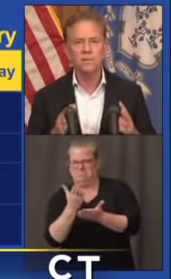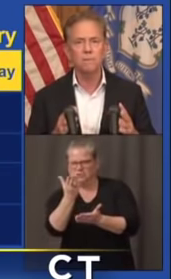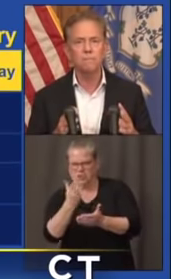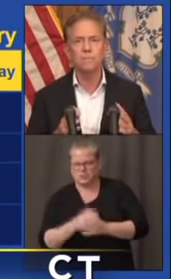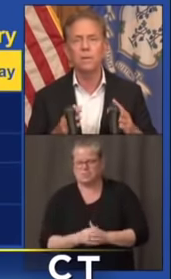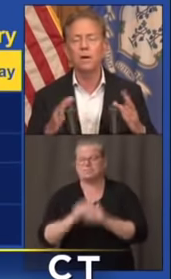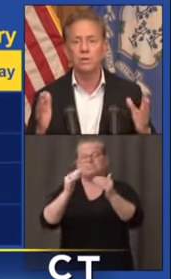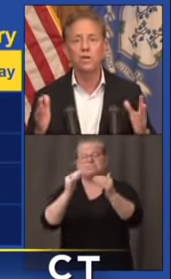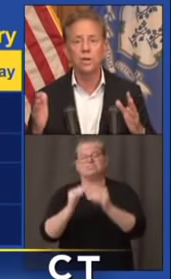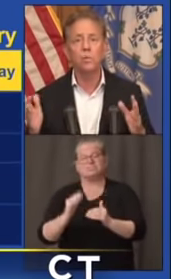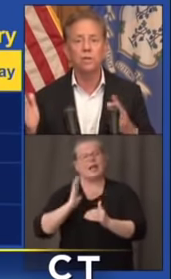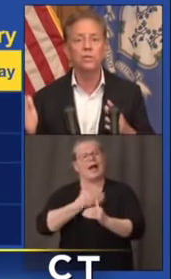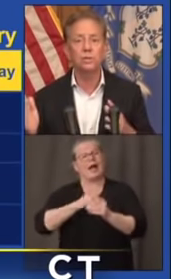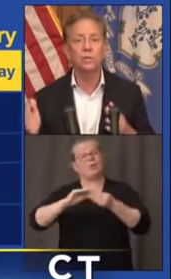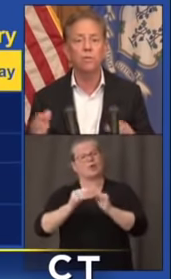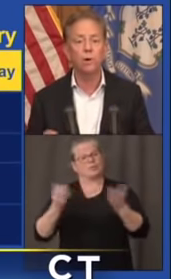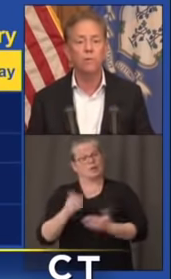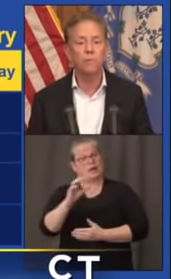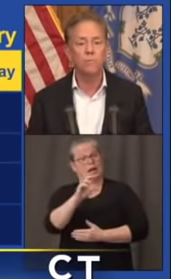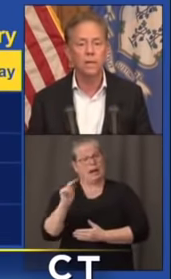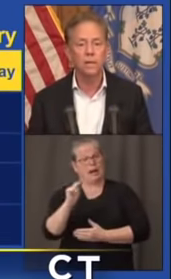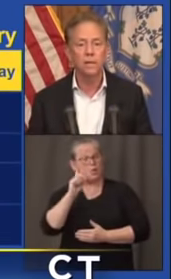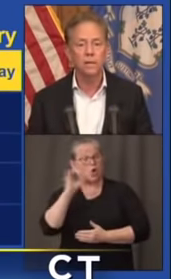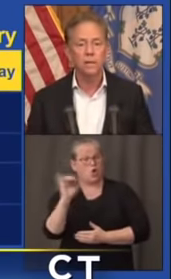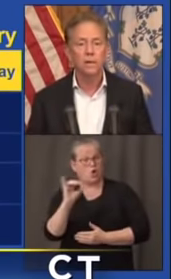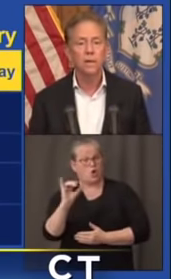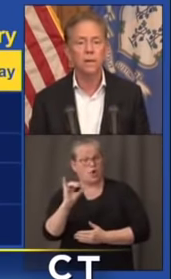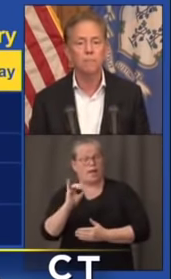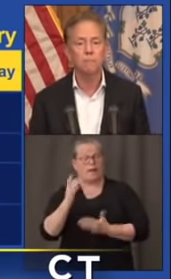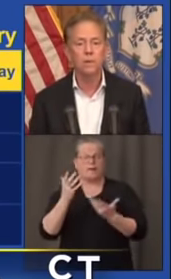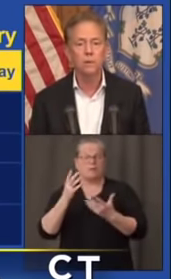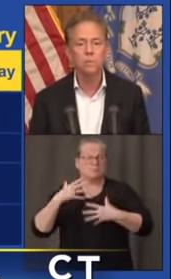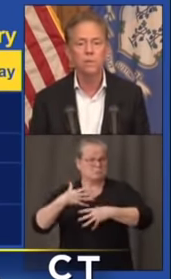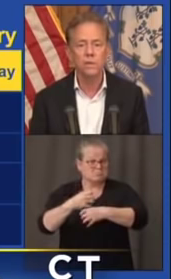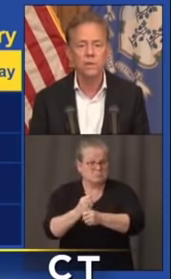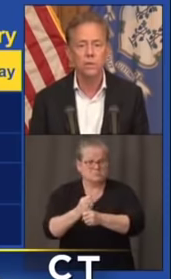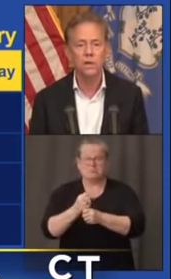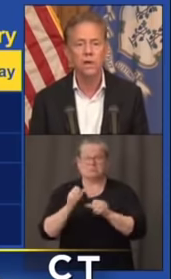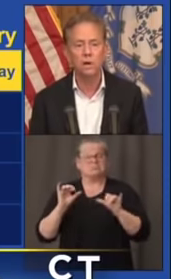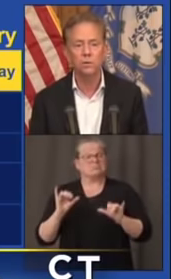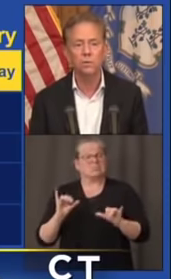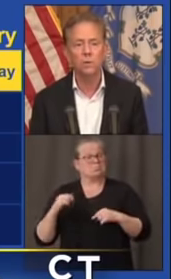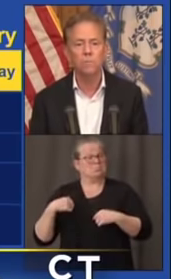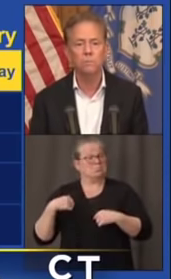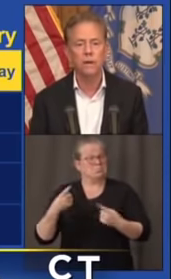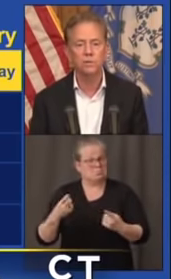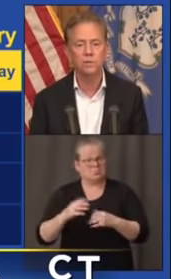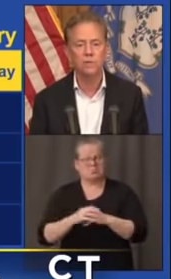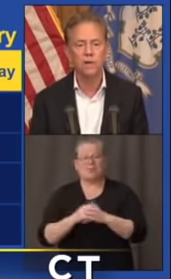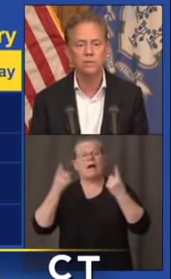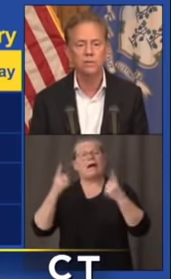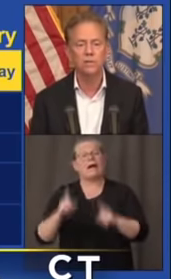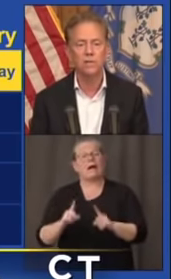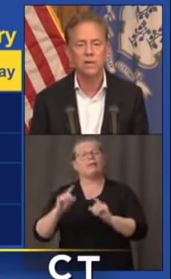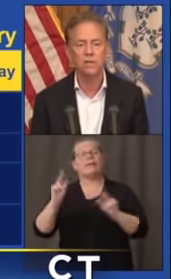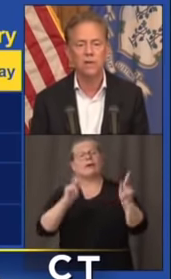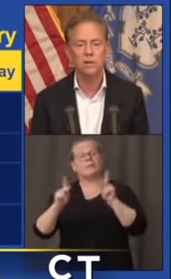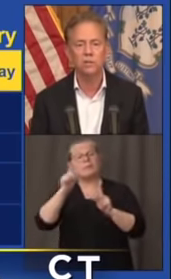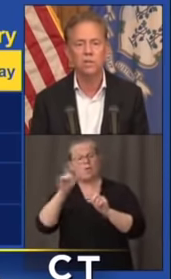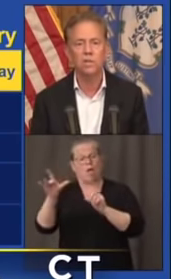it's a continuation of where we've been. You take a look at 101 positive cases